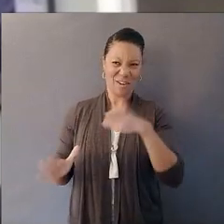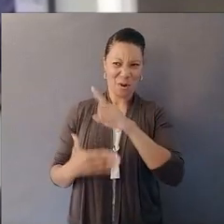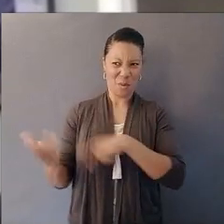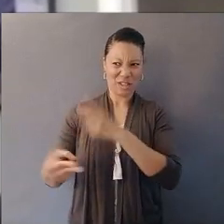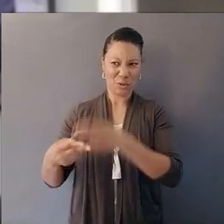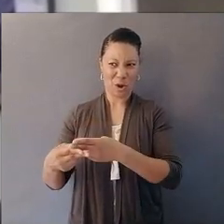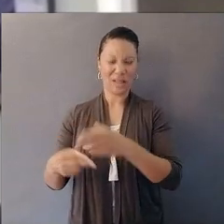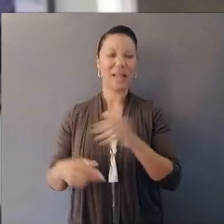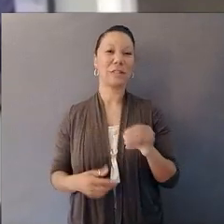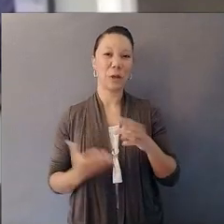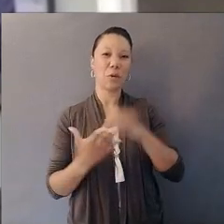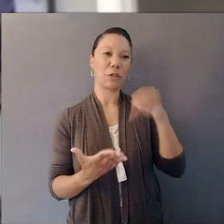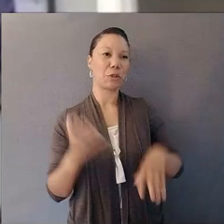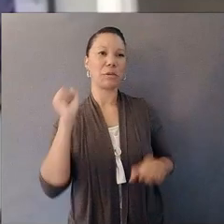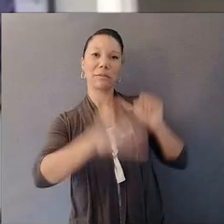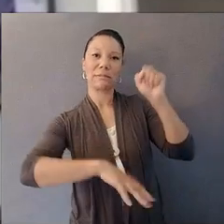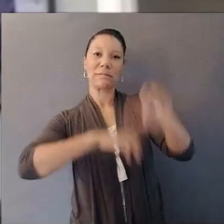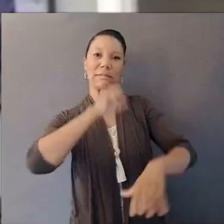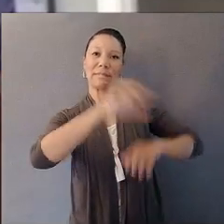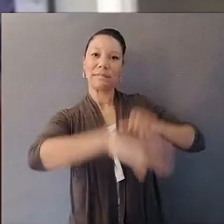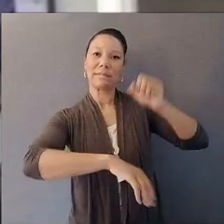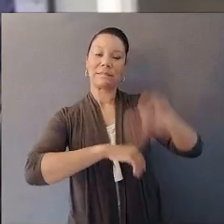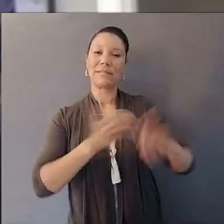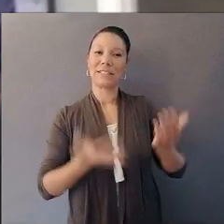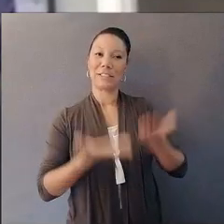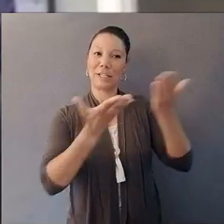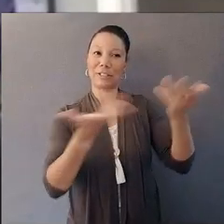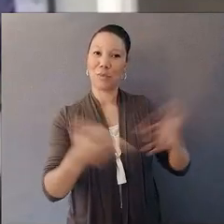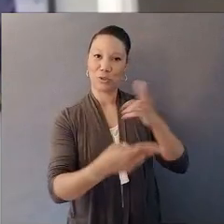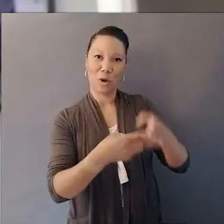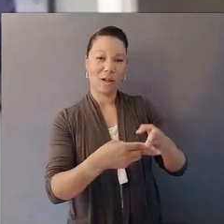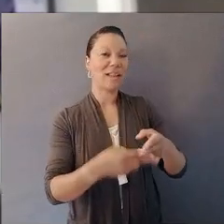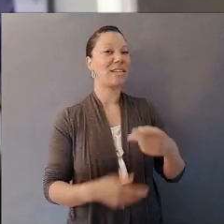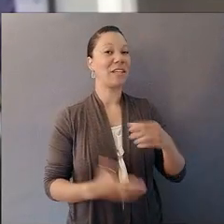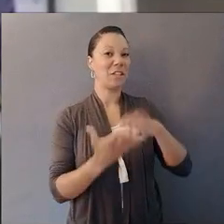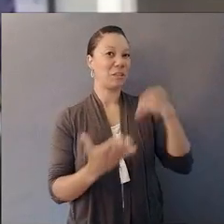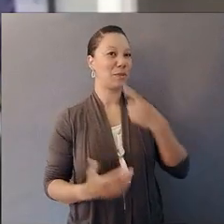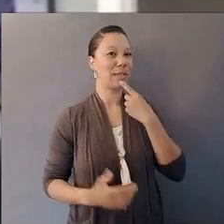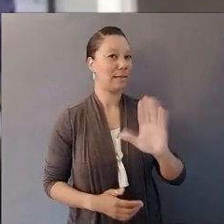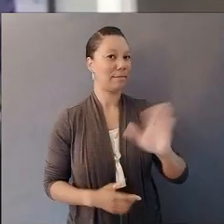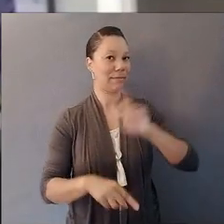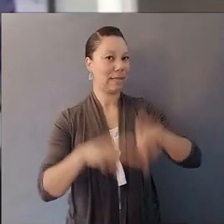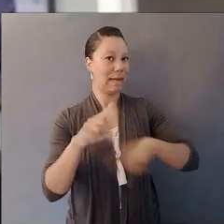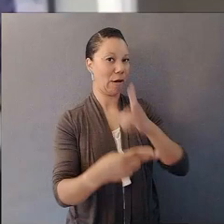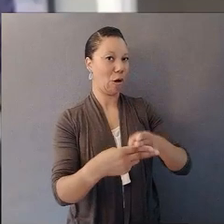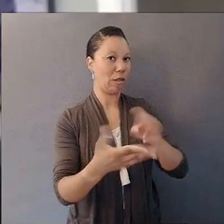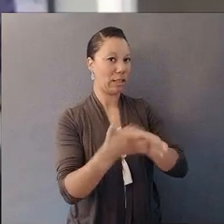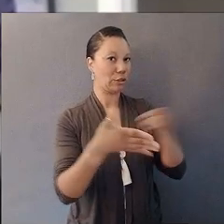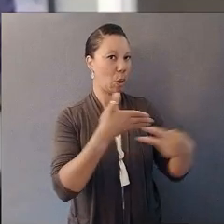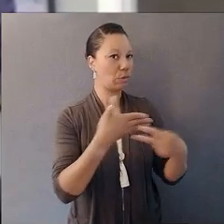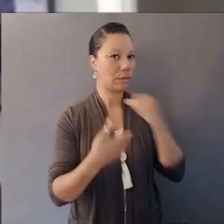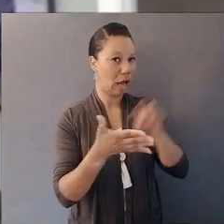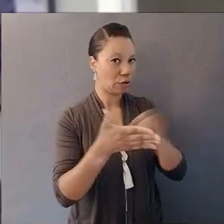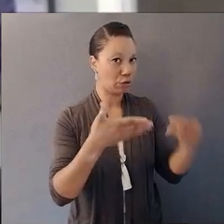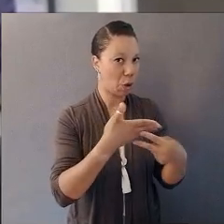to tell me what I should name this thing because they were insistent it is not toast. So I couldn't call it toast. And like those kinds of moments are the things that happen every day in like a